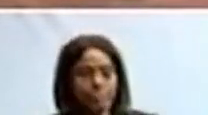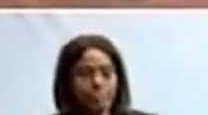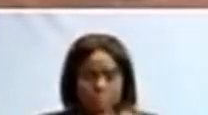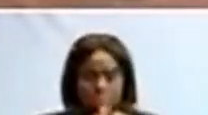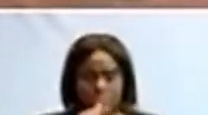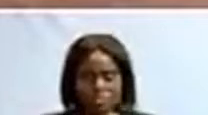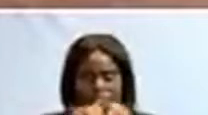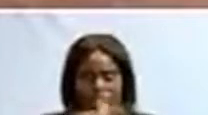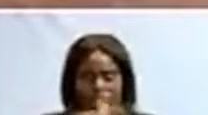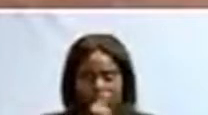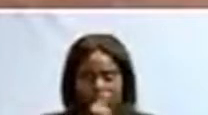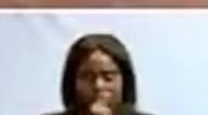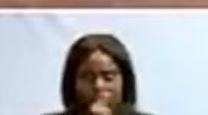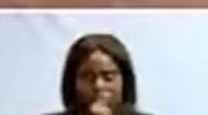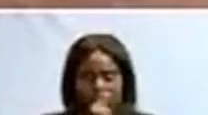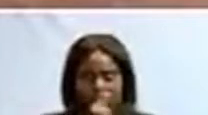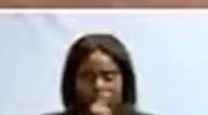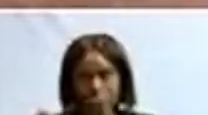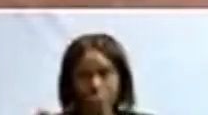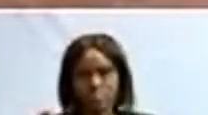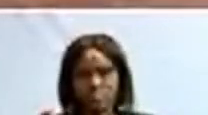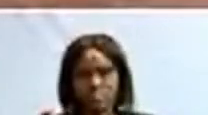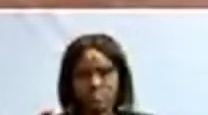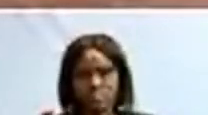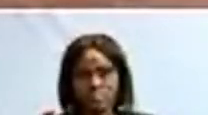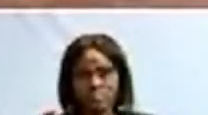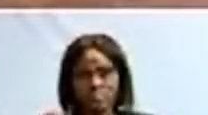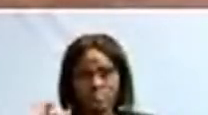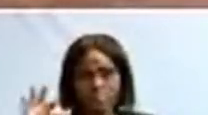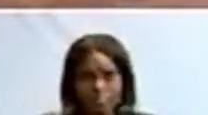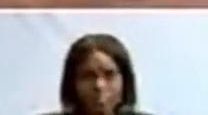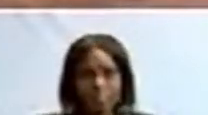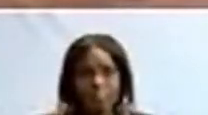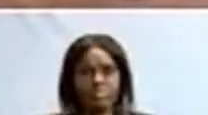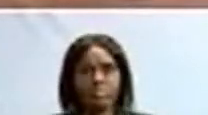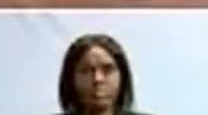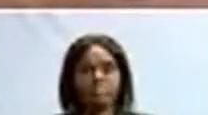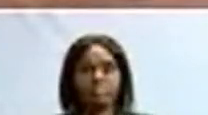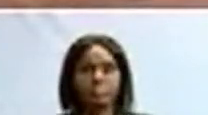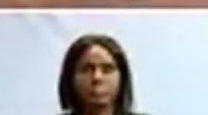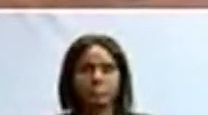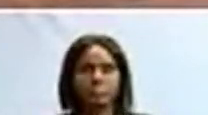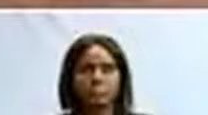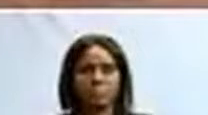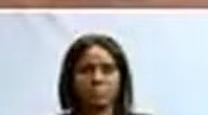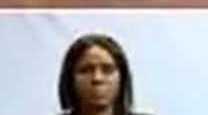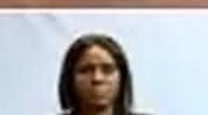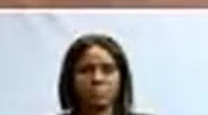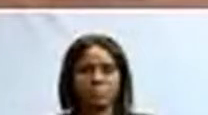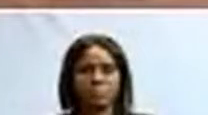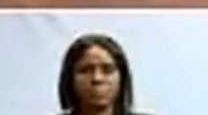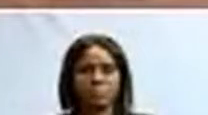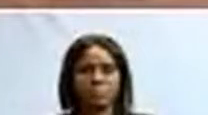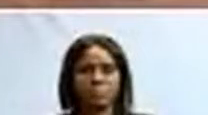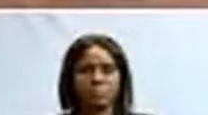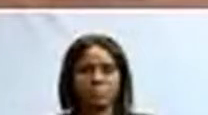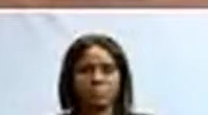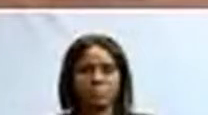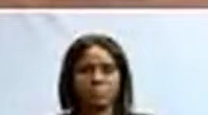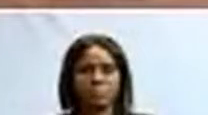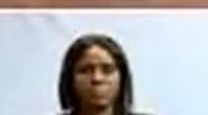the part of the beneficiaries. And the